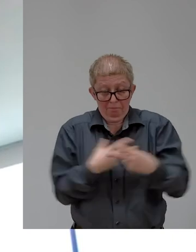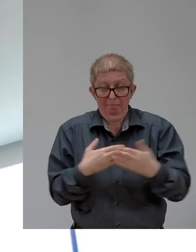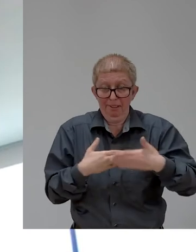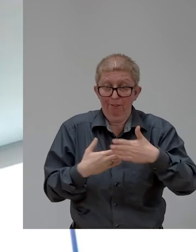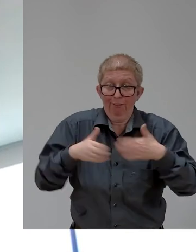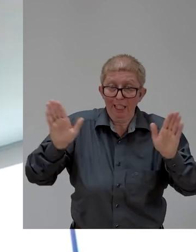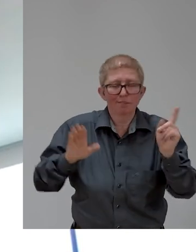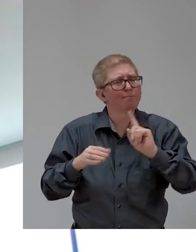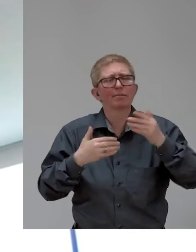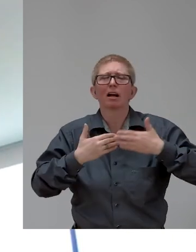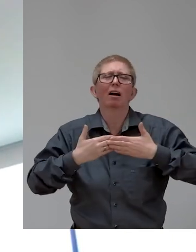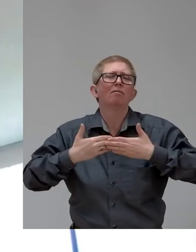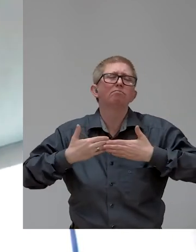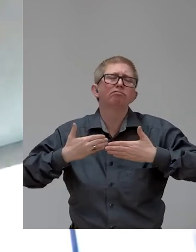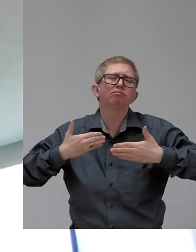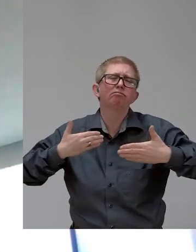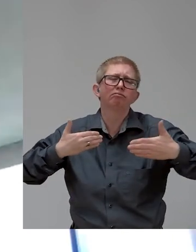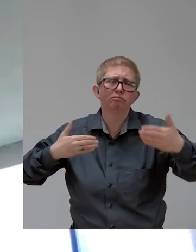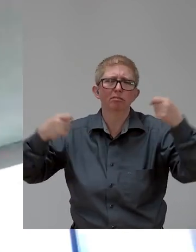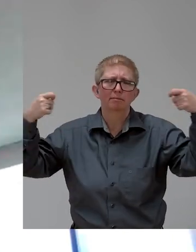By experience, we have seen that